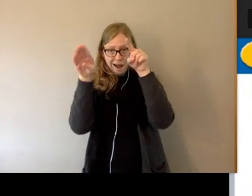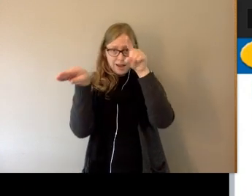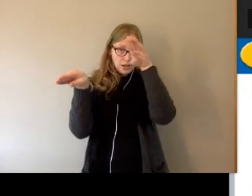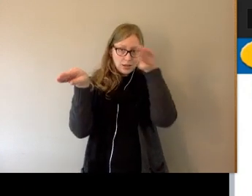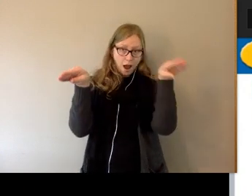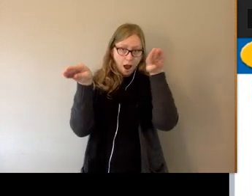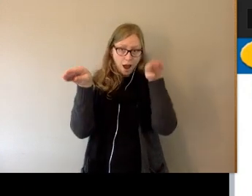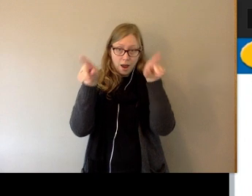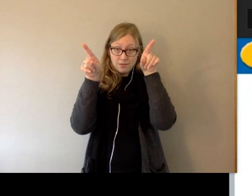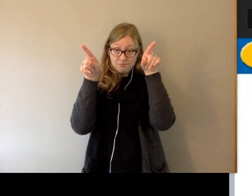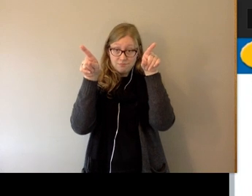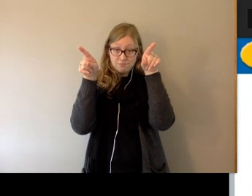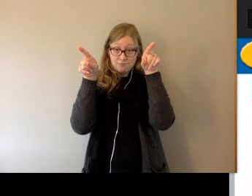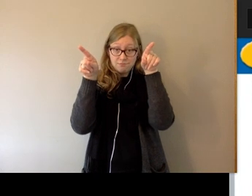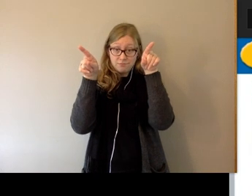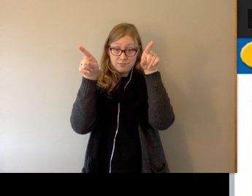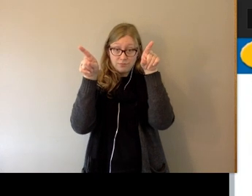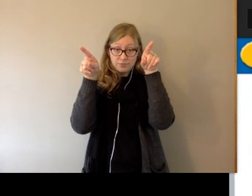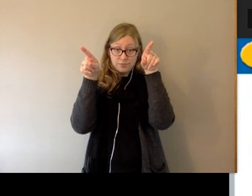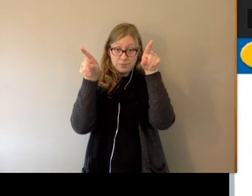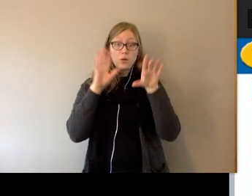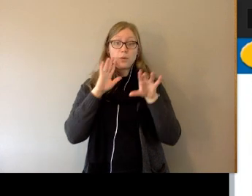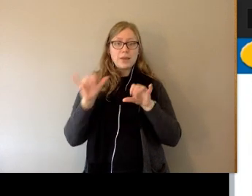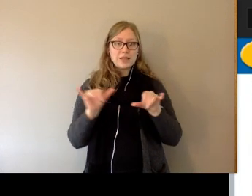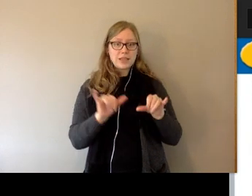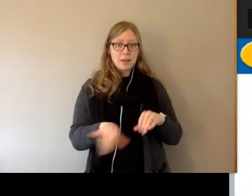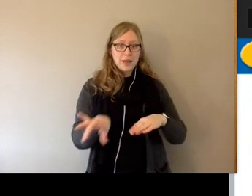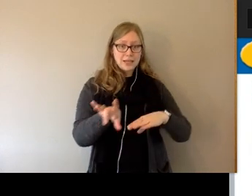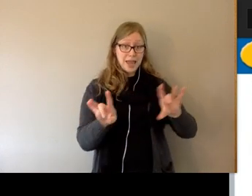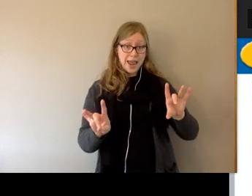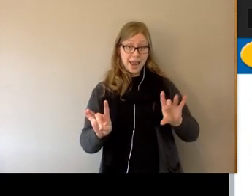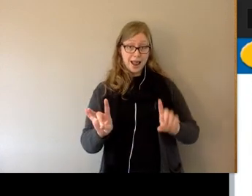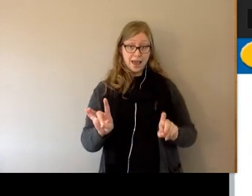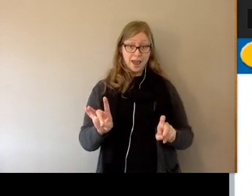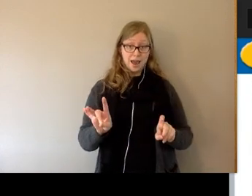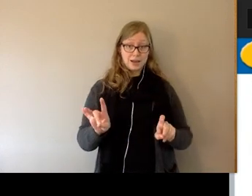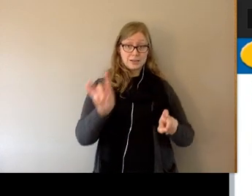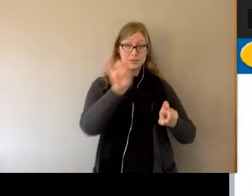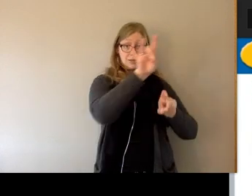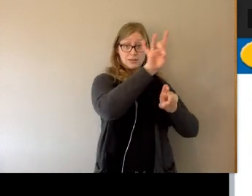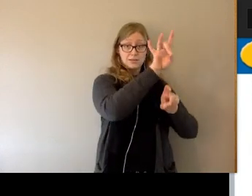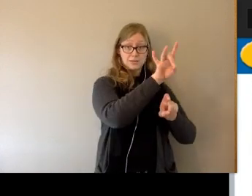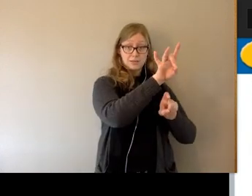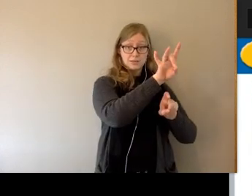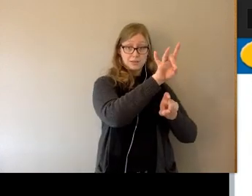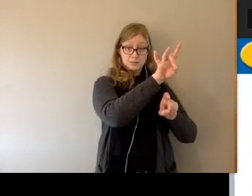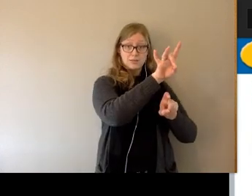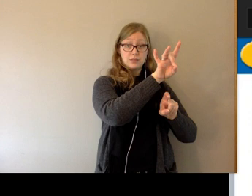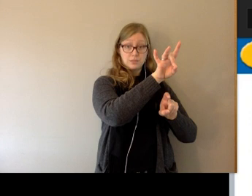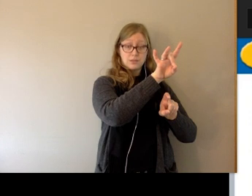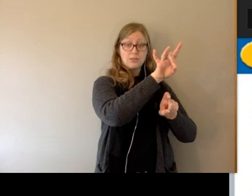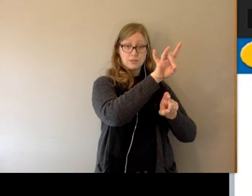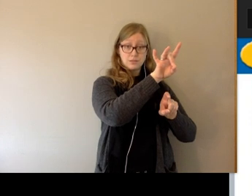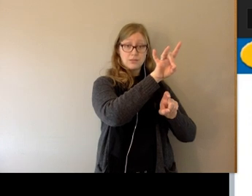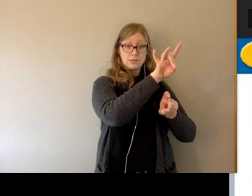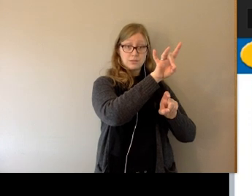The same as 8 is to x, and that's the relationship between the two parts of